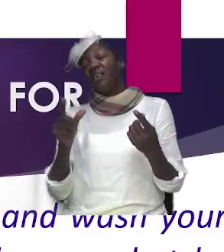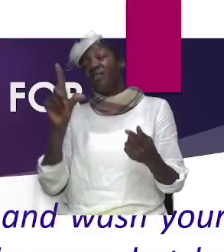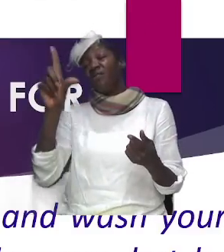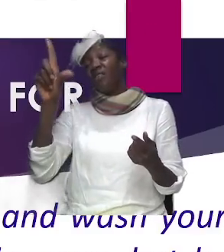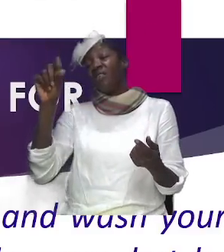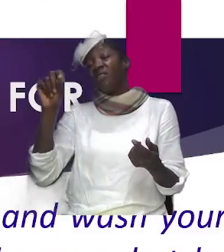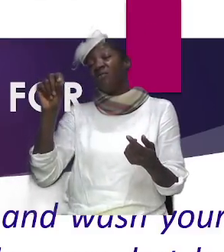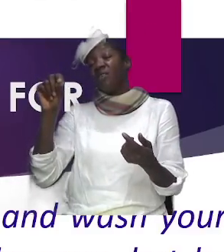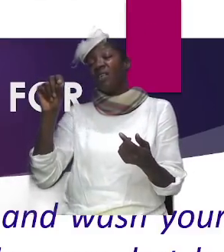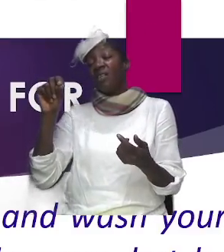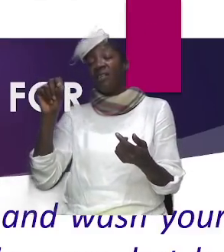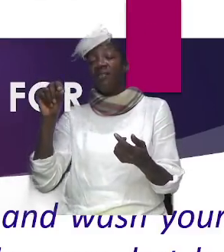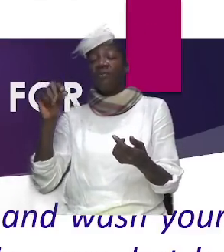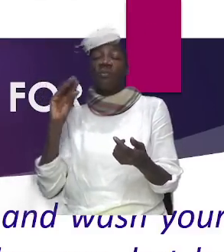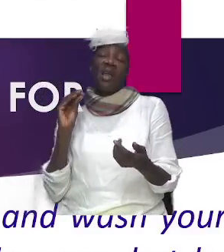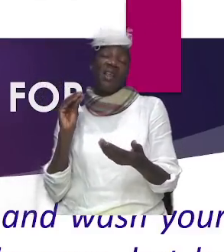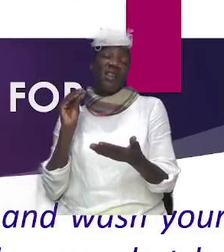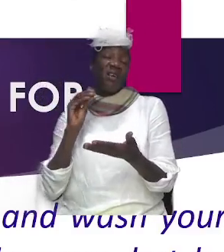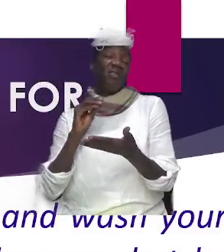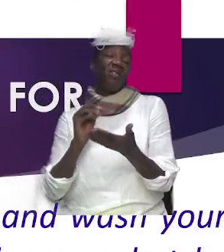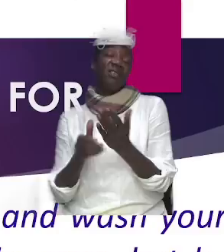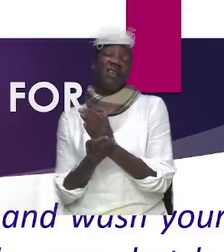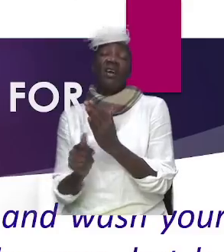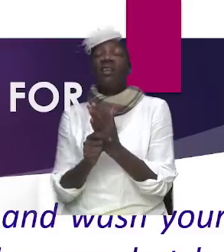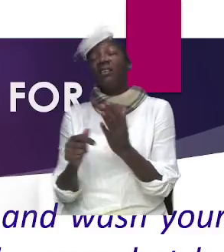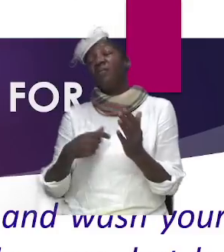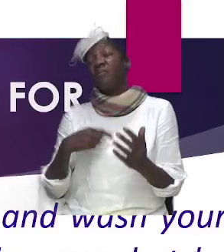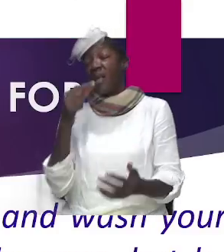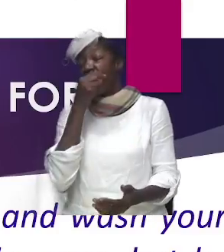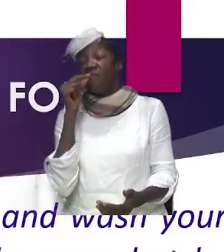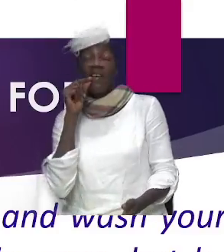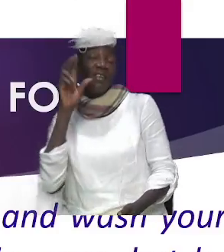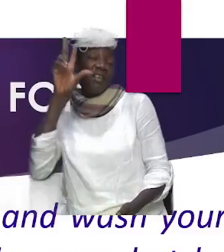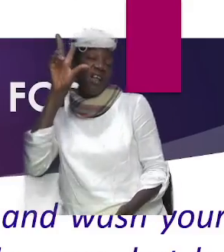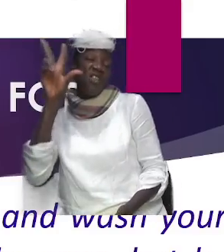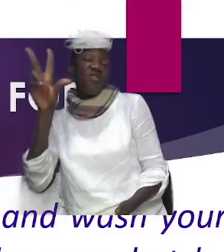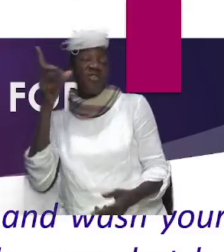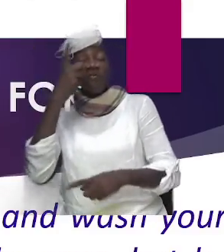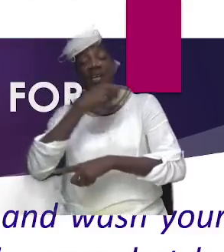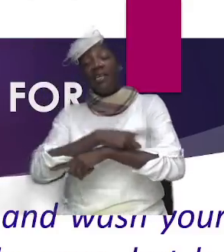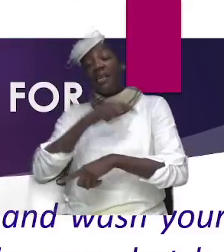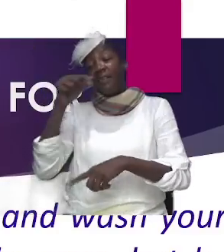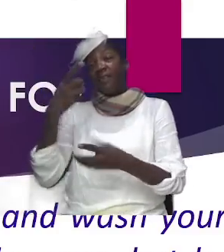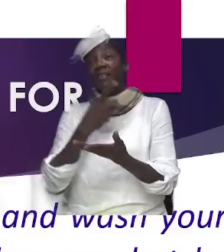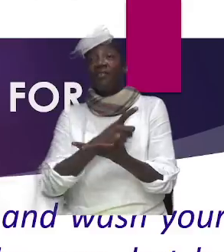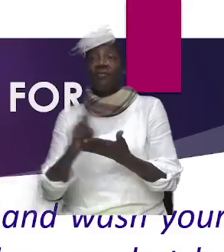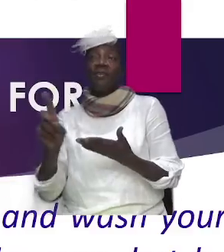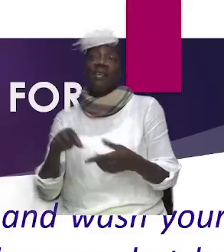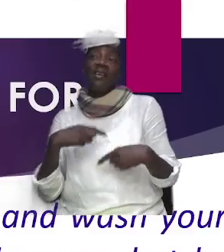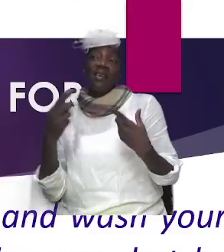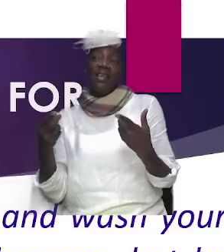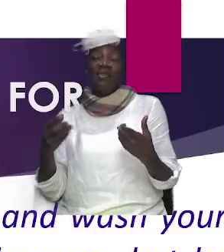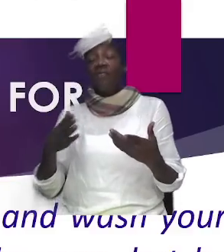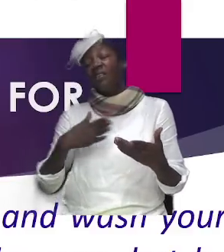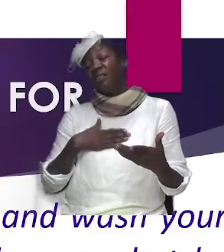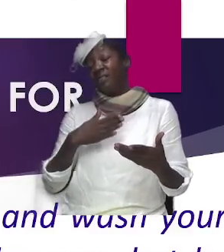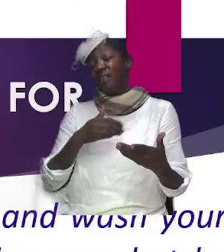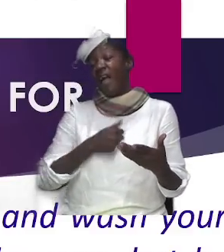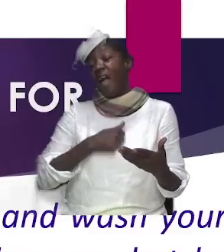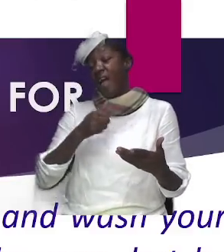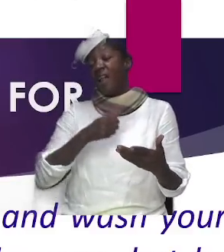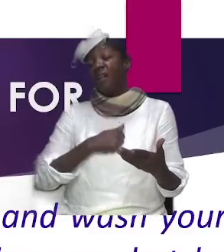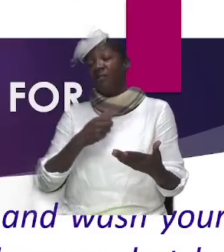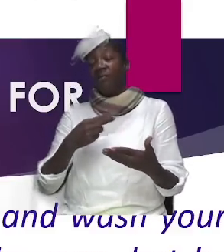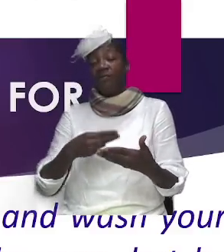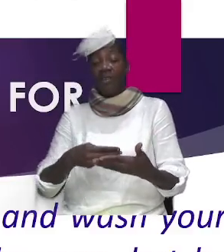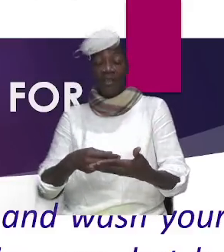$20,000, and because we fast 3 days this week and we're giving ourselves high grade. But we must be very